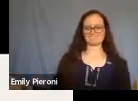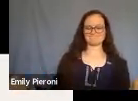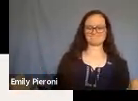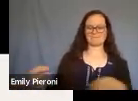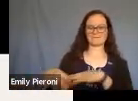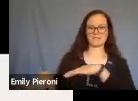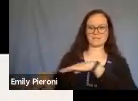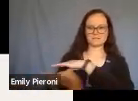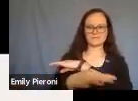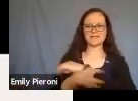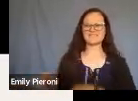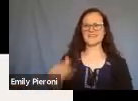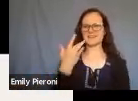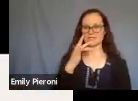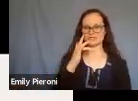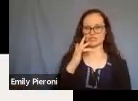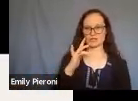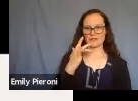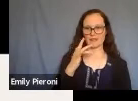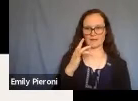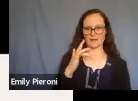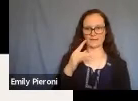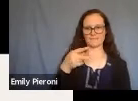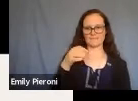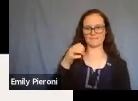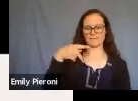chili pepper industry. We want to have the best quality